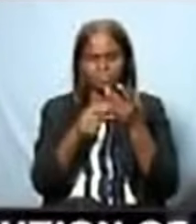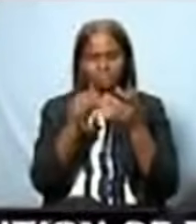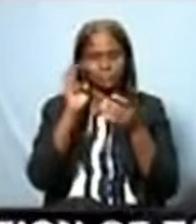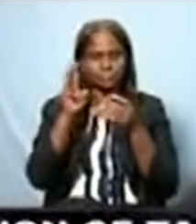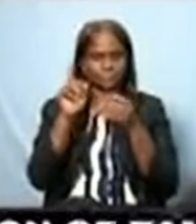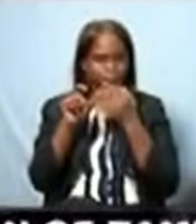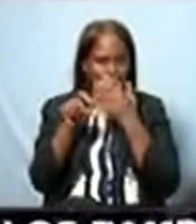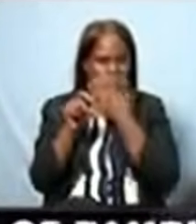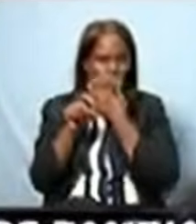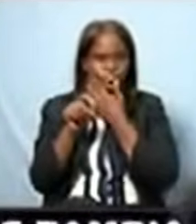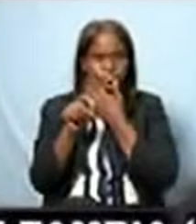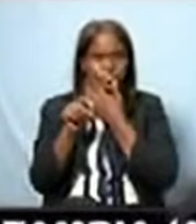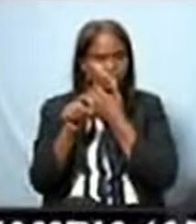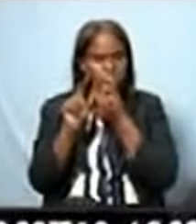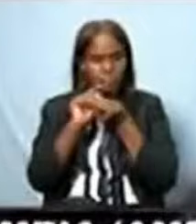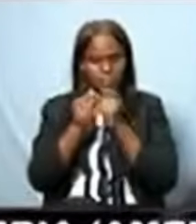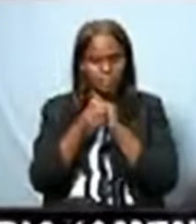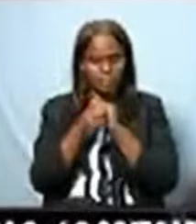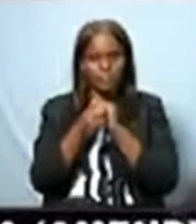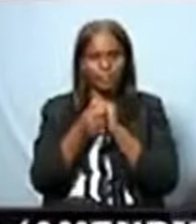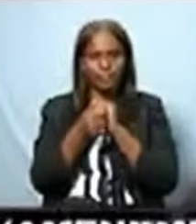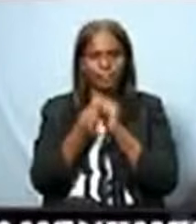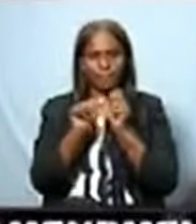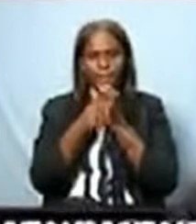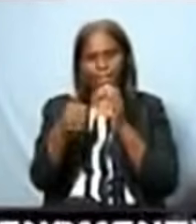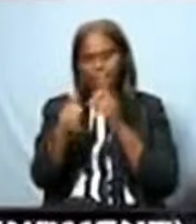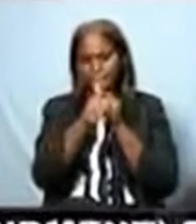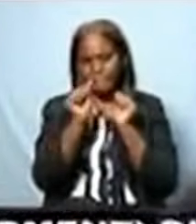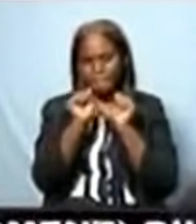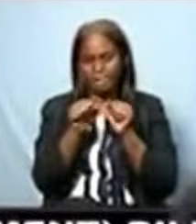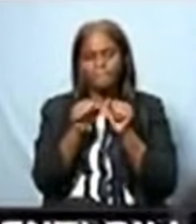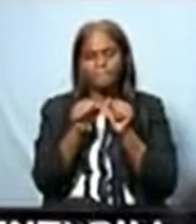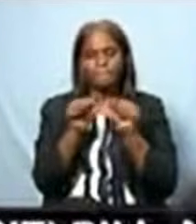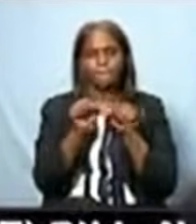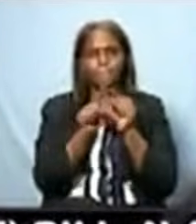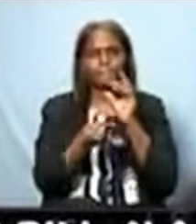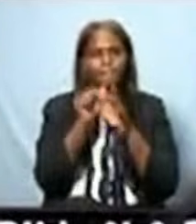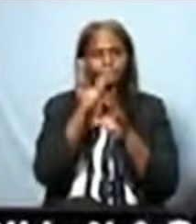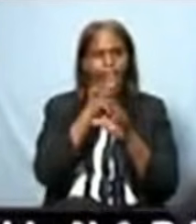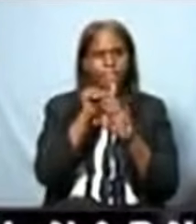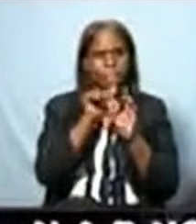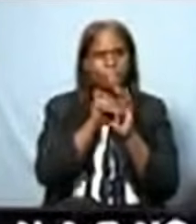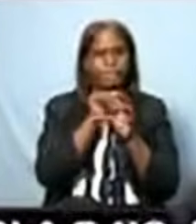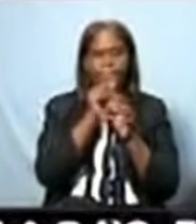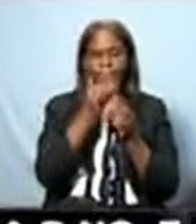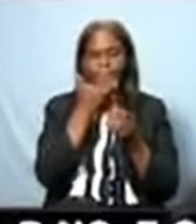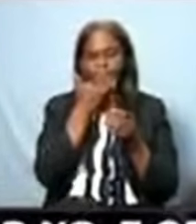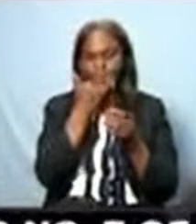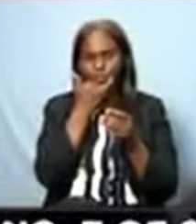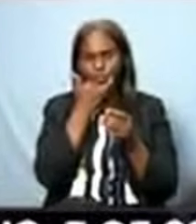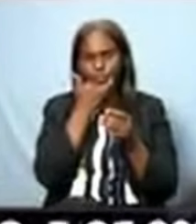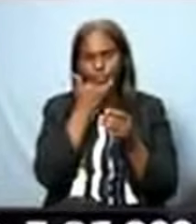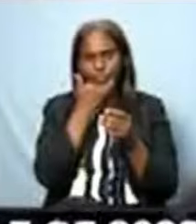need amendment, how would you then find that inappropriate and